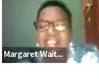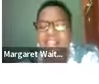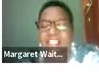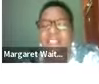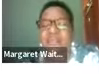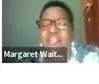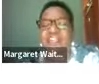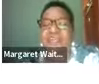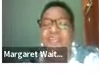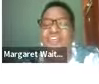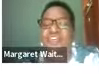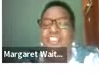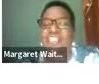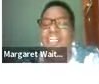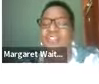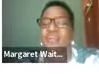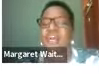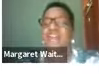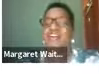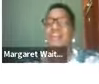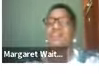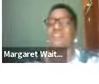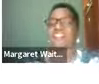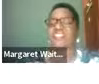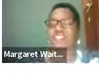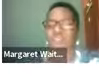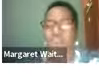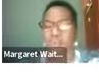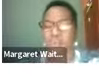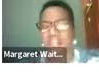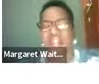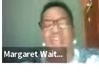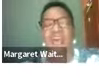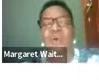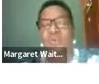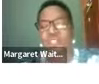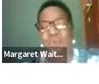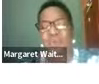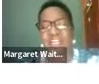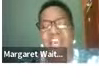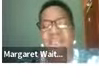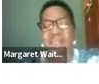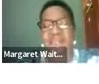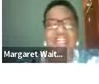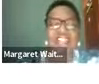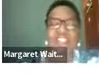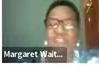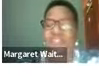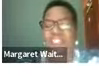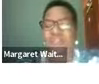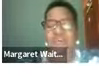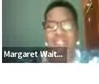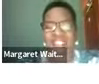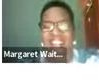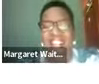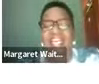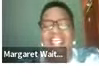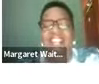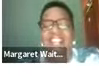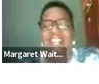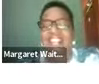think is the best person your child should have career conversations with? Who do you think? And from the 92